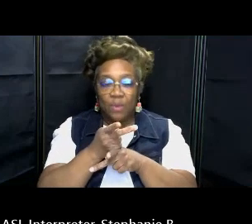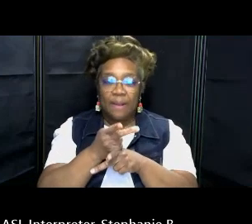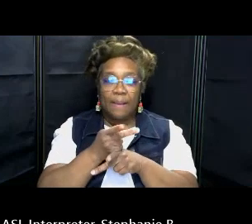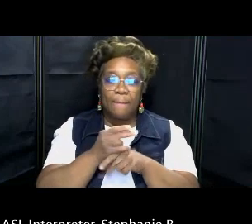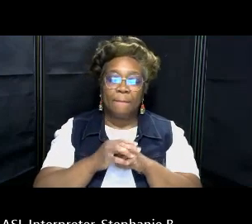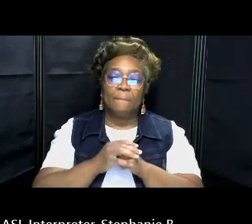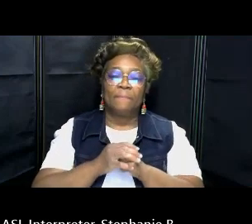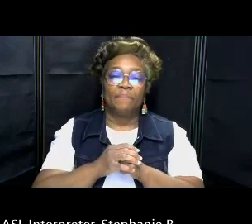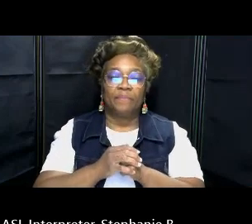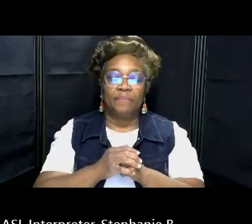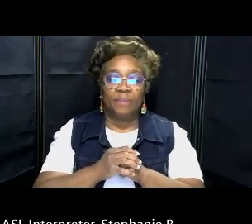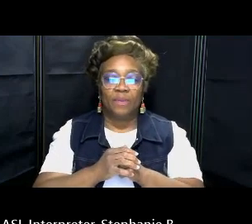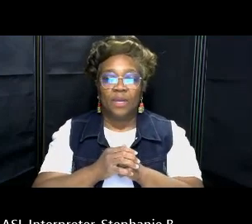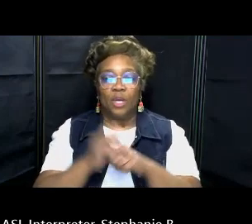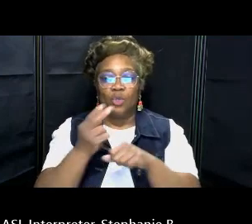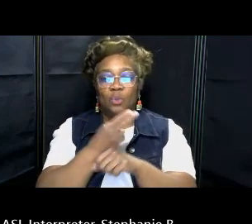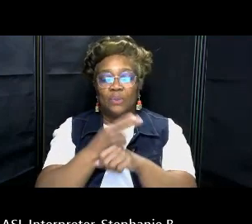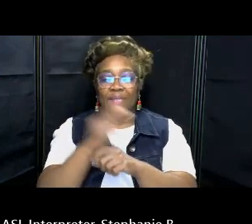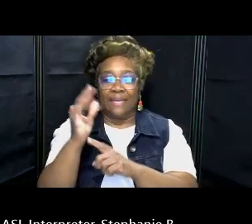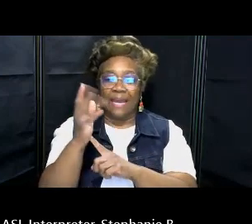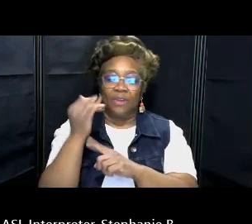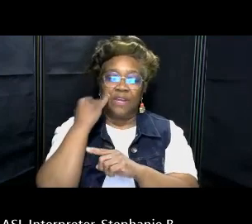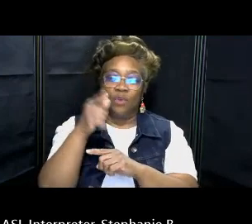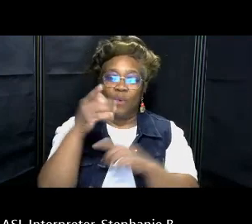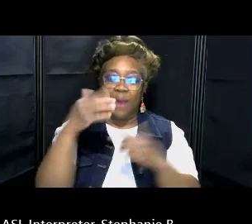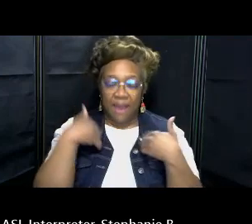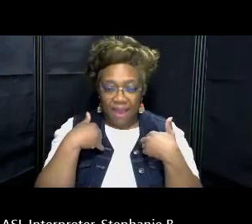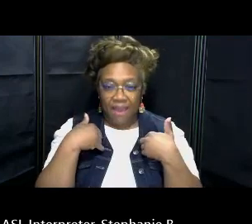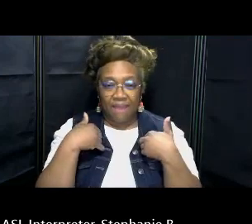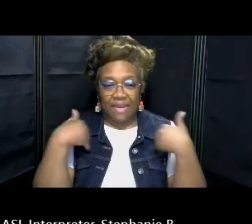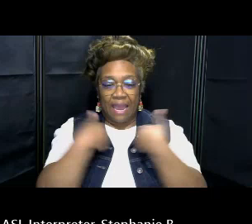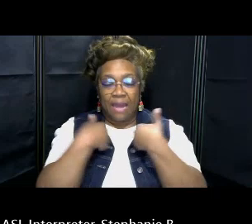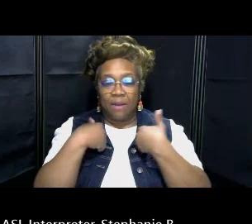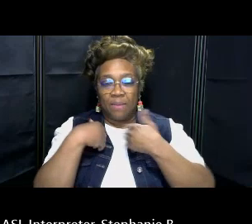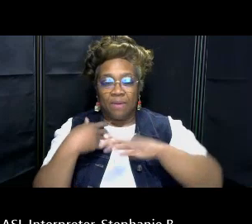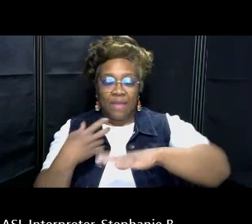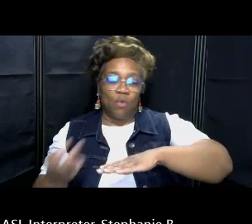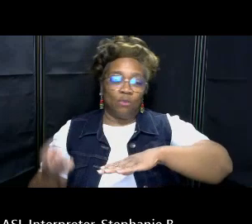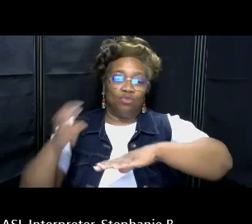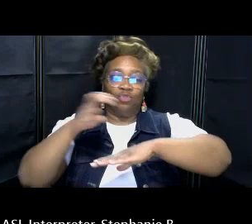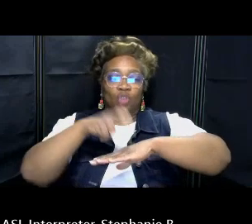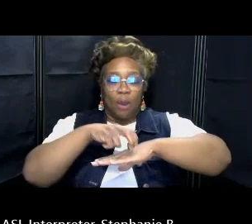especially a candle. If you know you have a fur baby that jumps on the counter, don't put the candle on the counter.